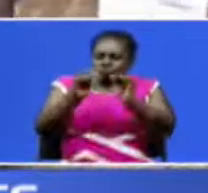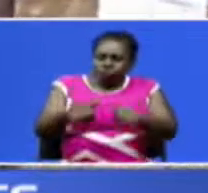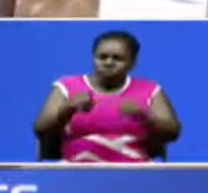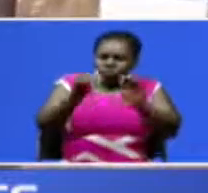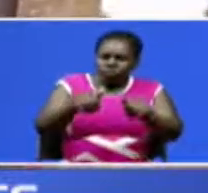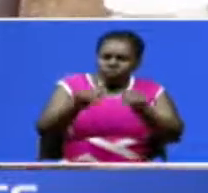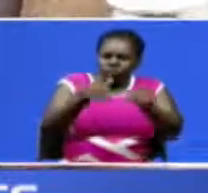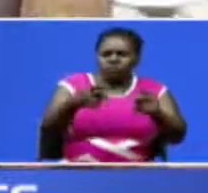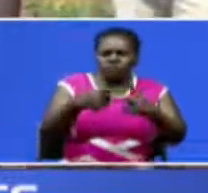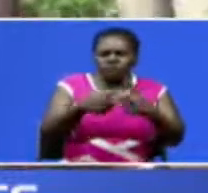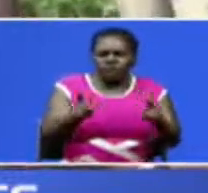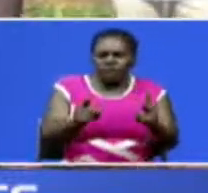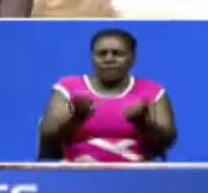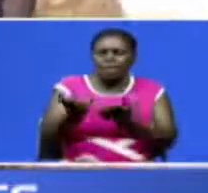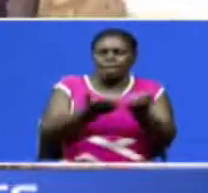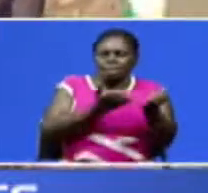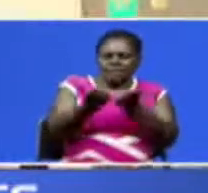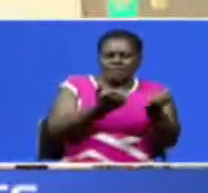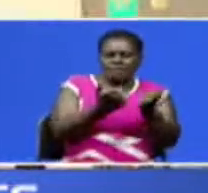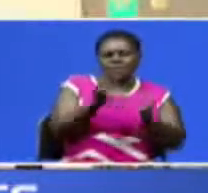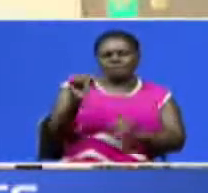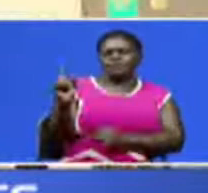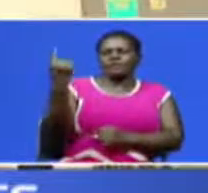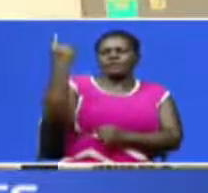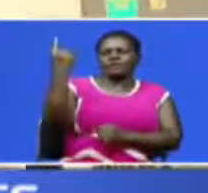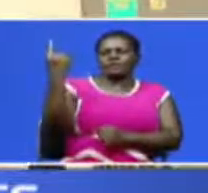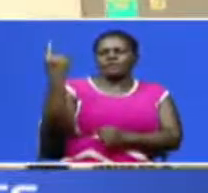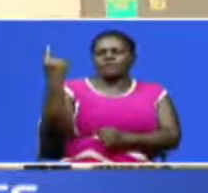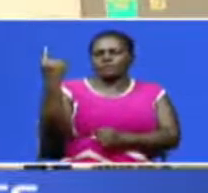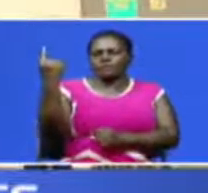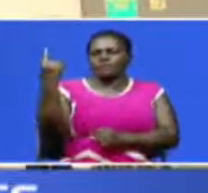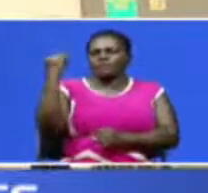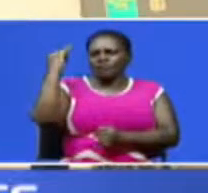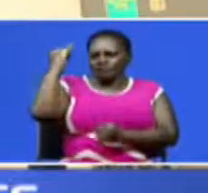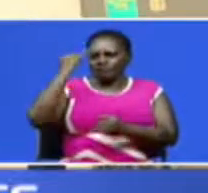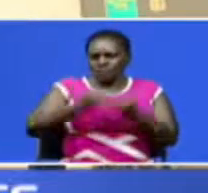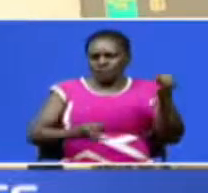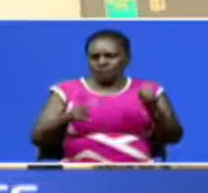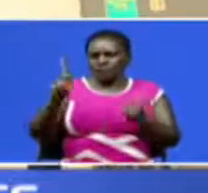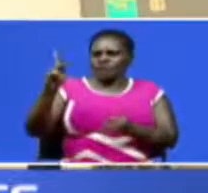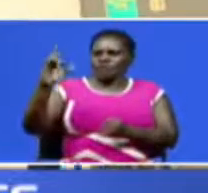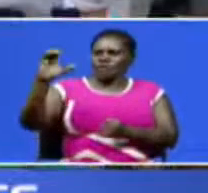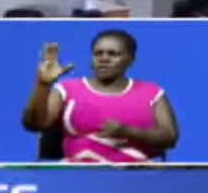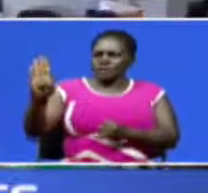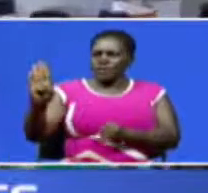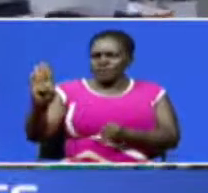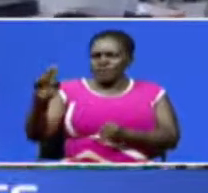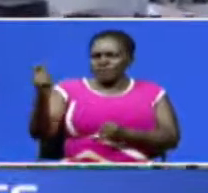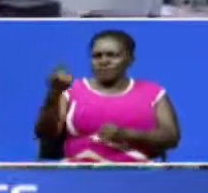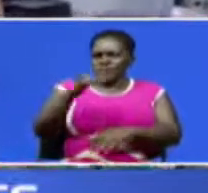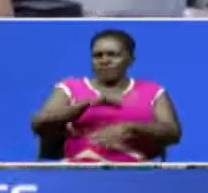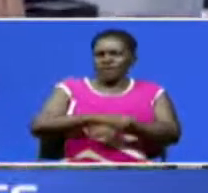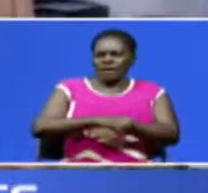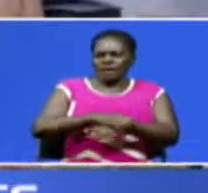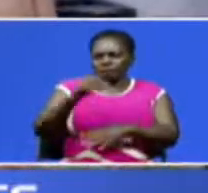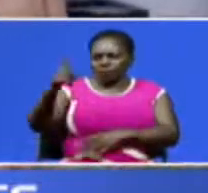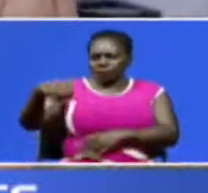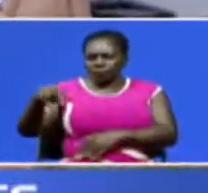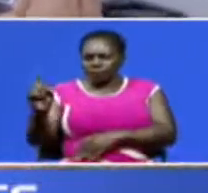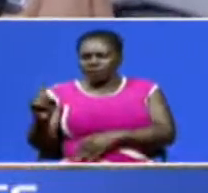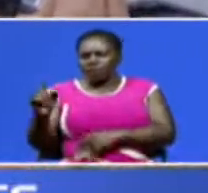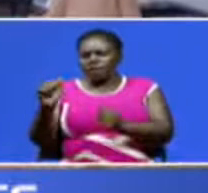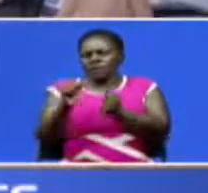kilimo, biashara, mbele. Finally, KCB Bank Kenya has received approval